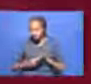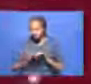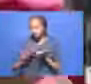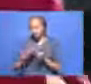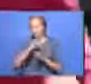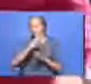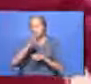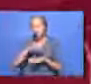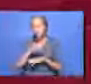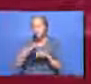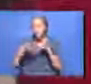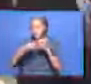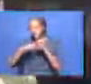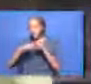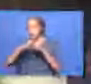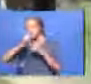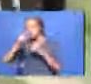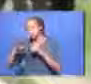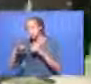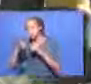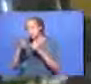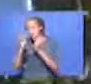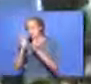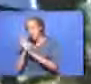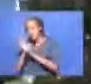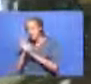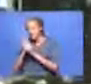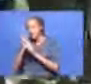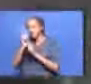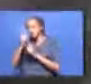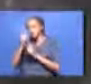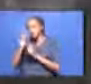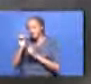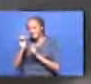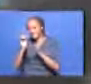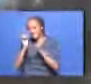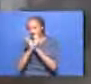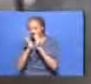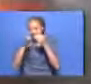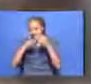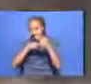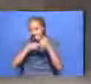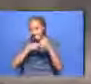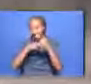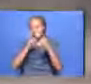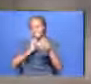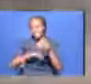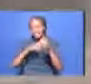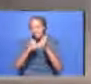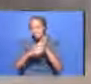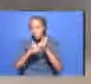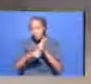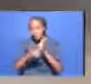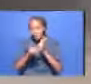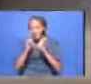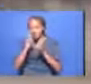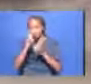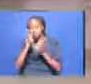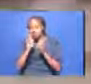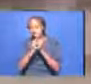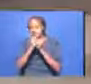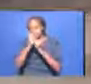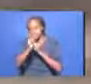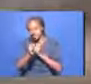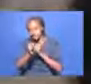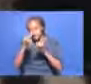post-2007, 2013 and 2017 election crisis in Kenya and the aftermath of the 2015 upheavals in